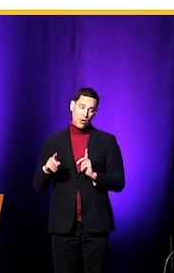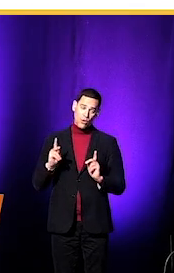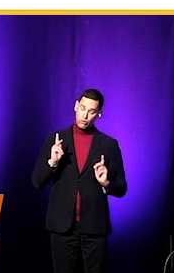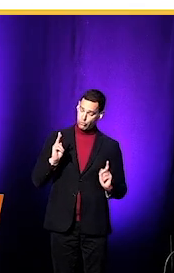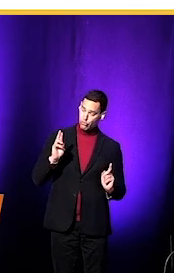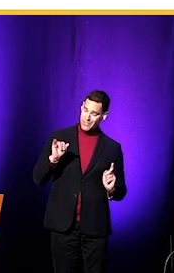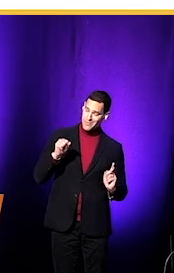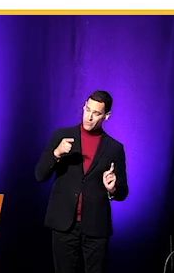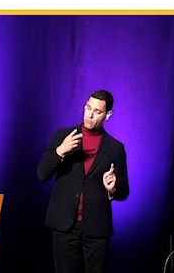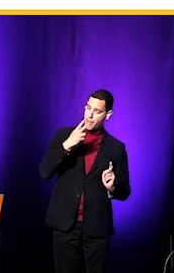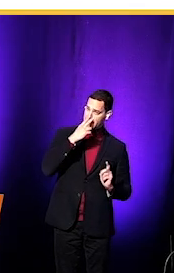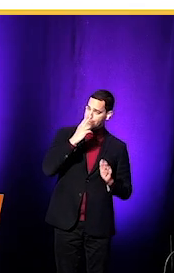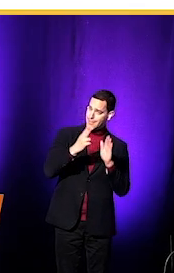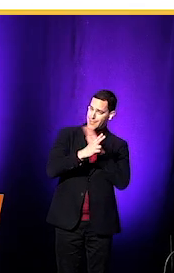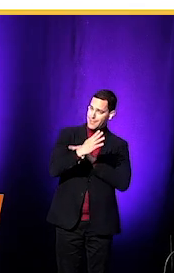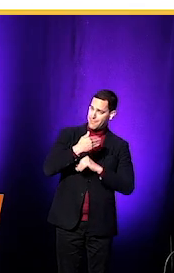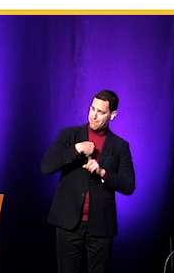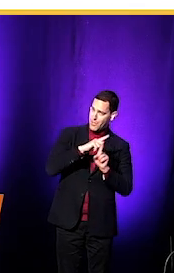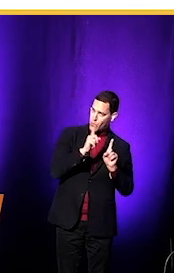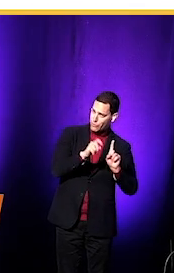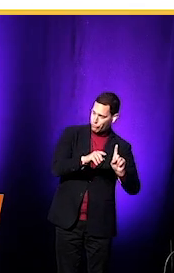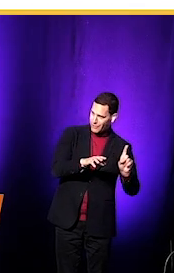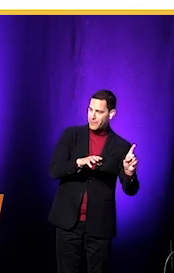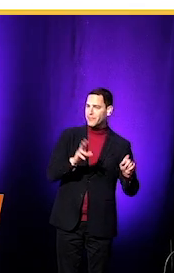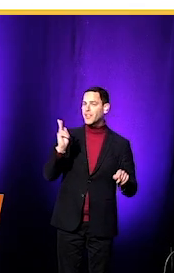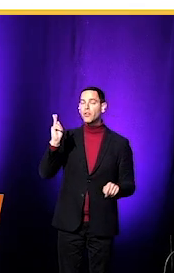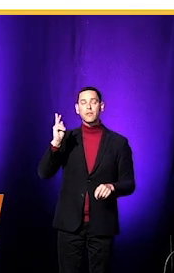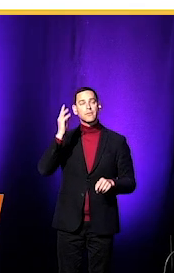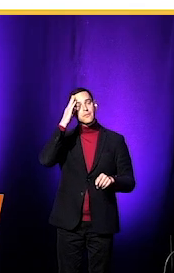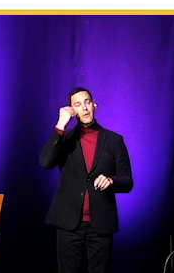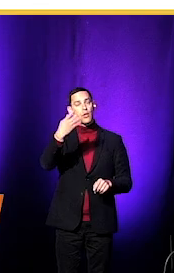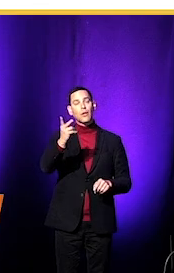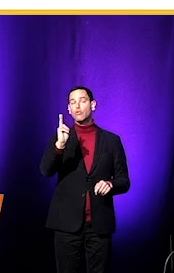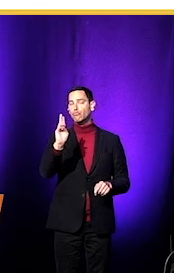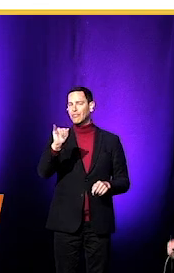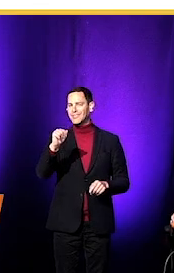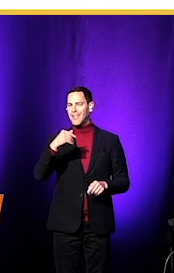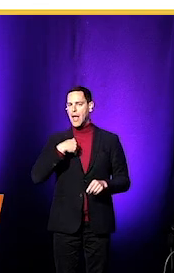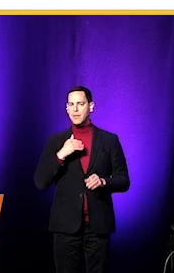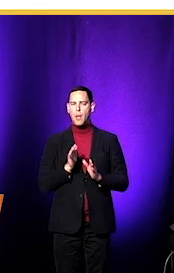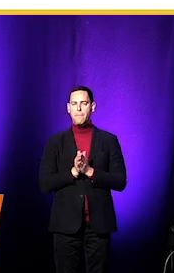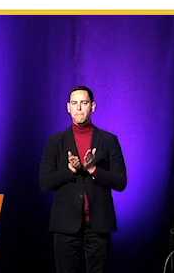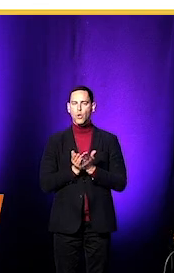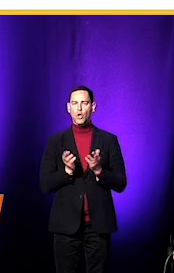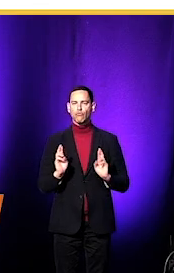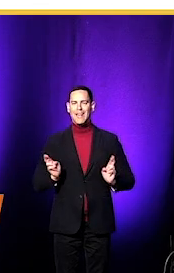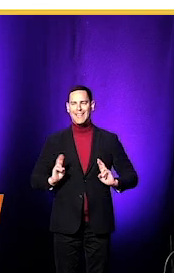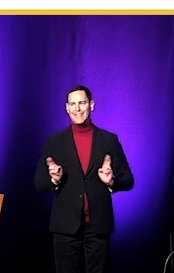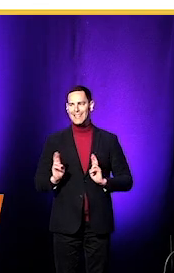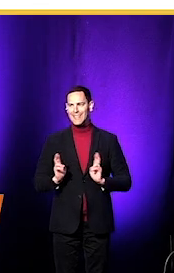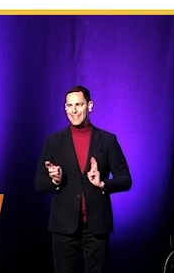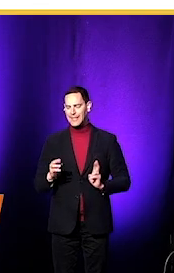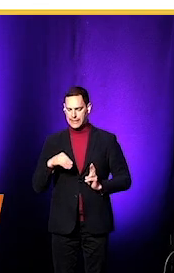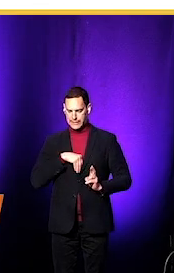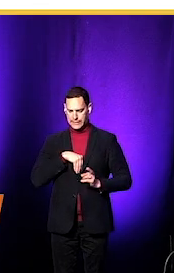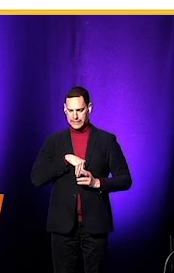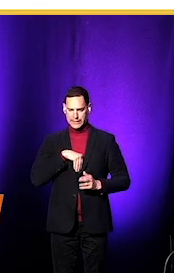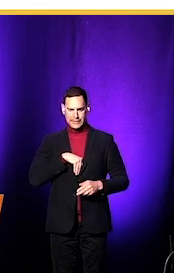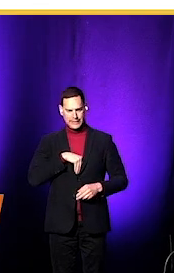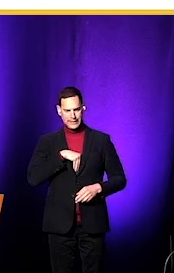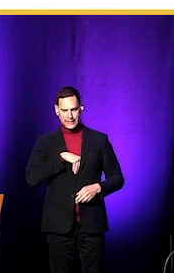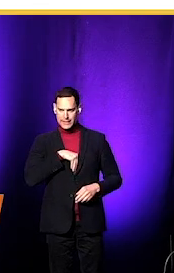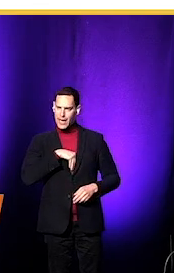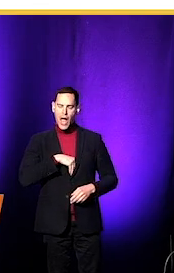here. It says, Chris has a book in her. And it's a book that I have been nagging her